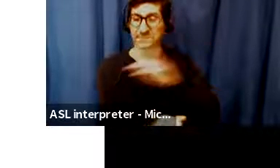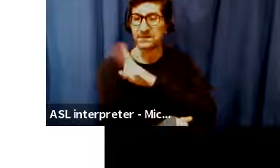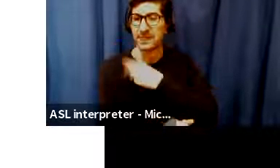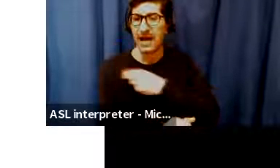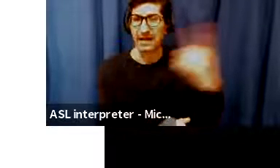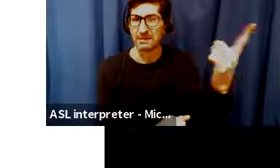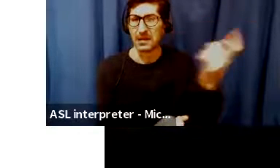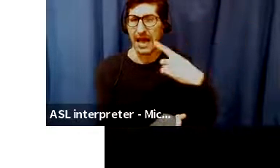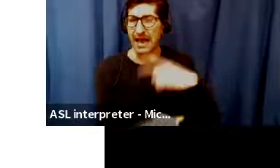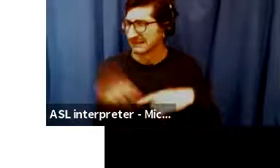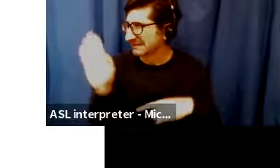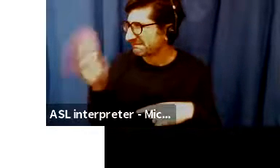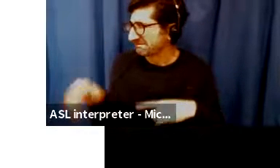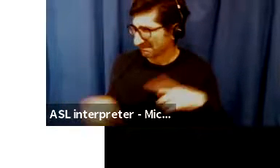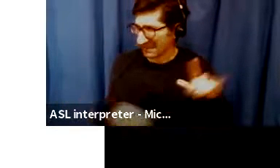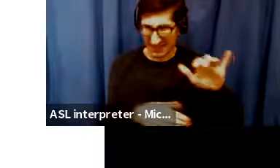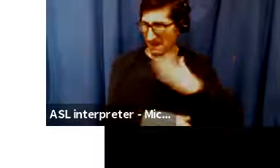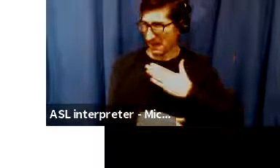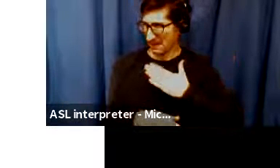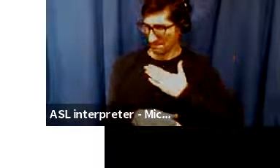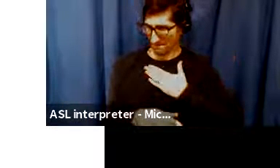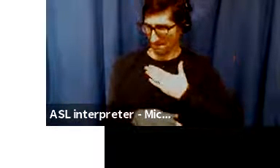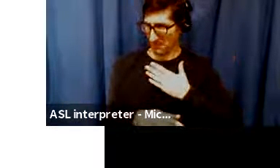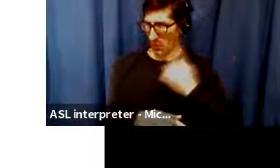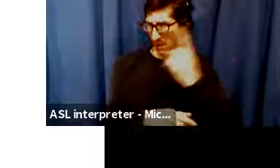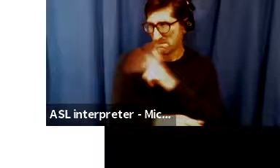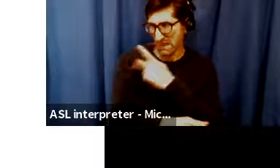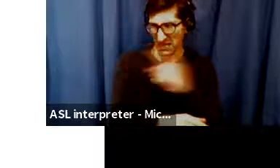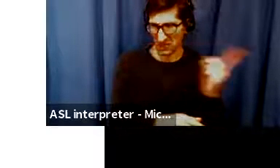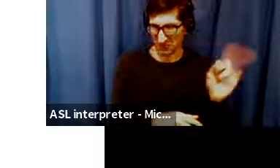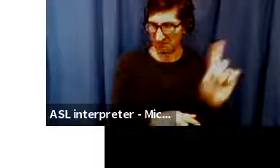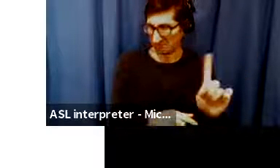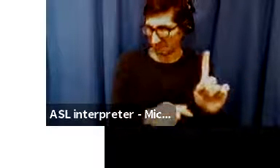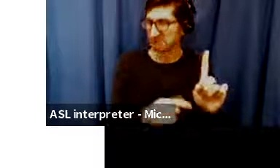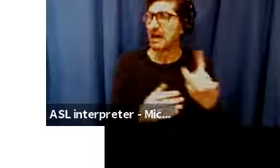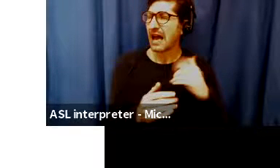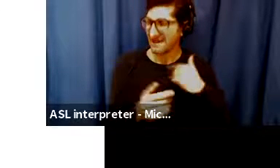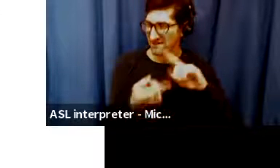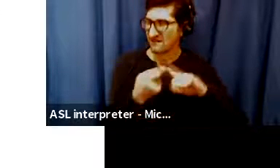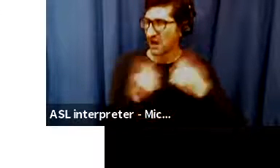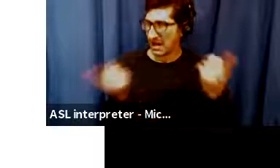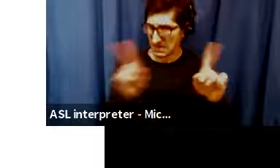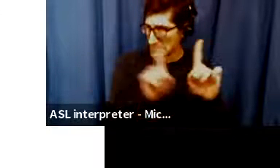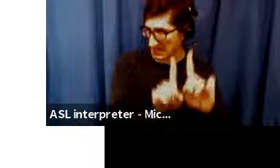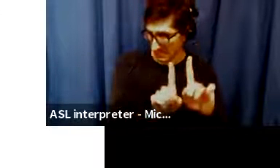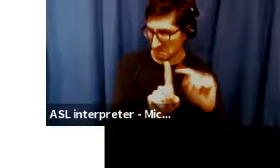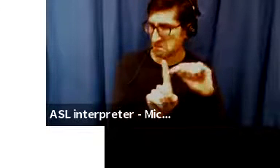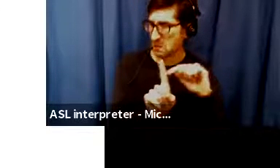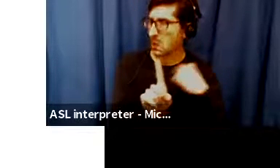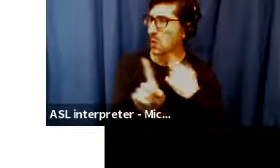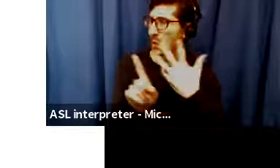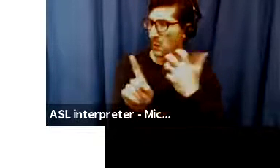this patient brought a companion and we've tried to use them as